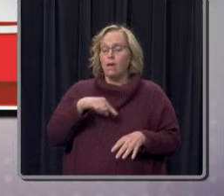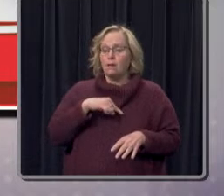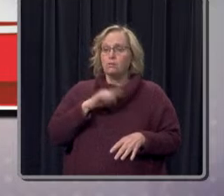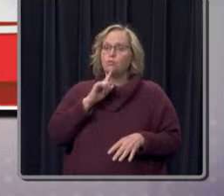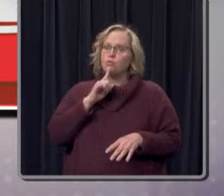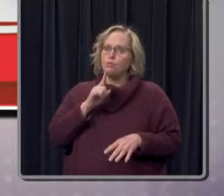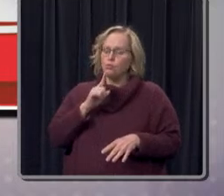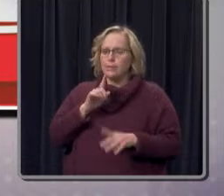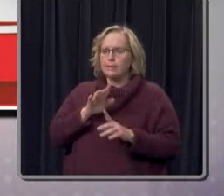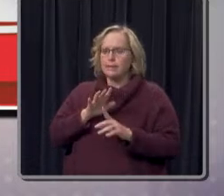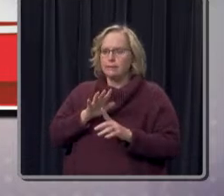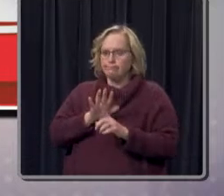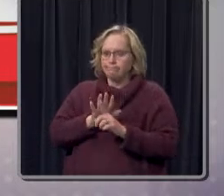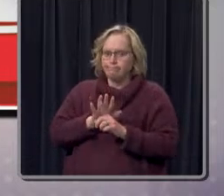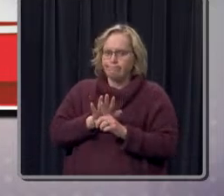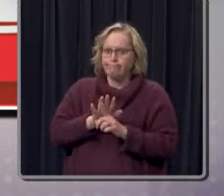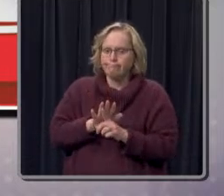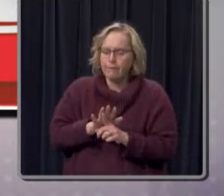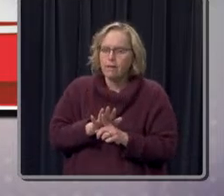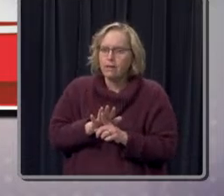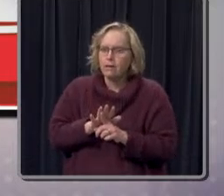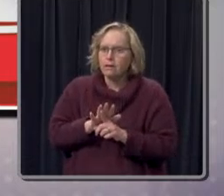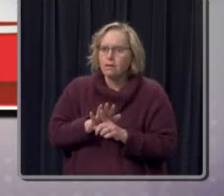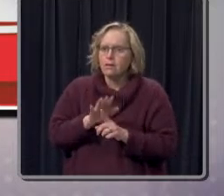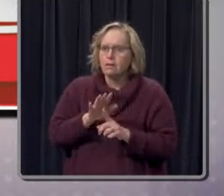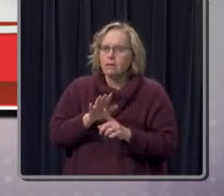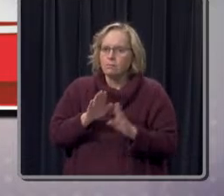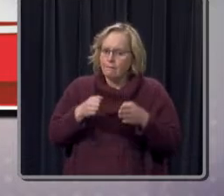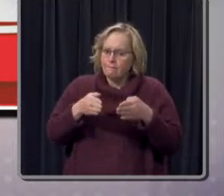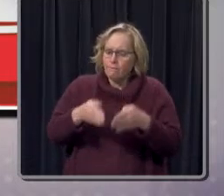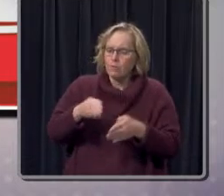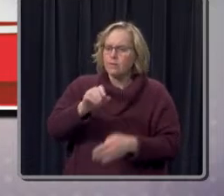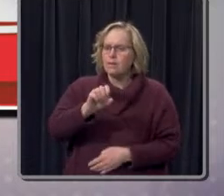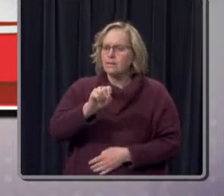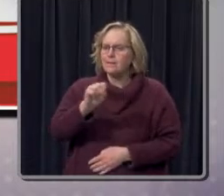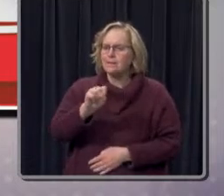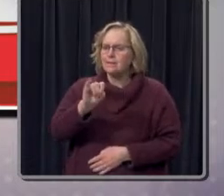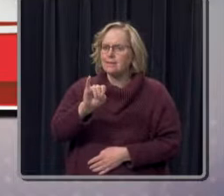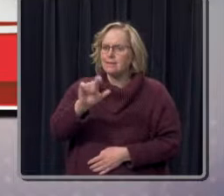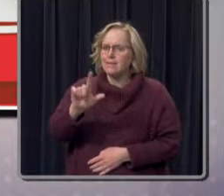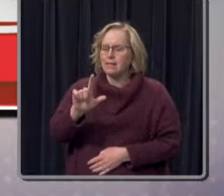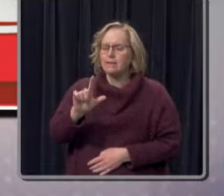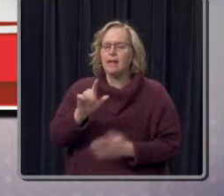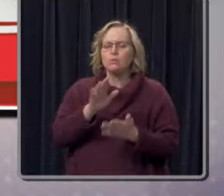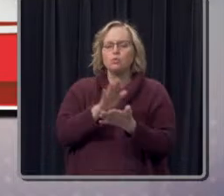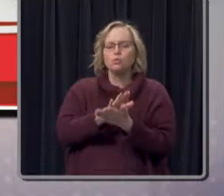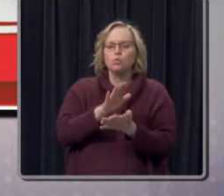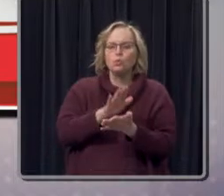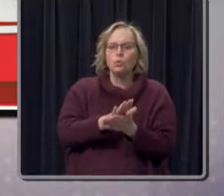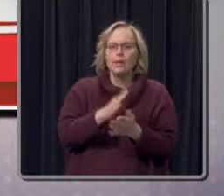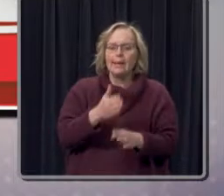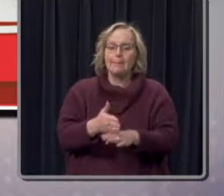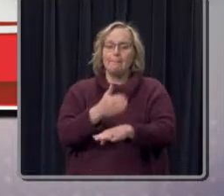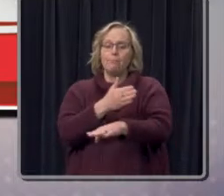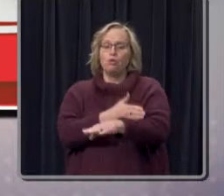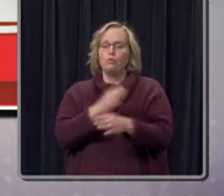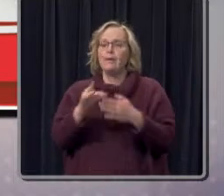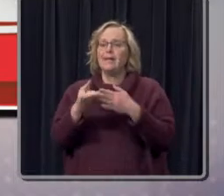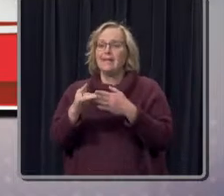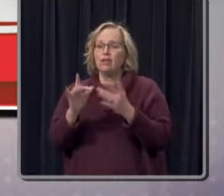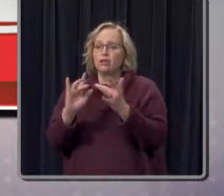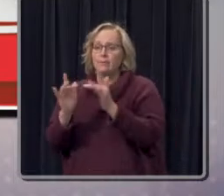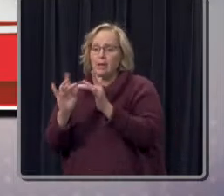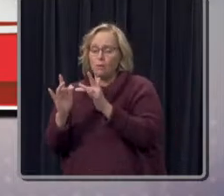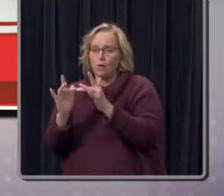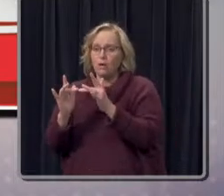lean into, as Jenna noted earlier, SILM, which is that School Improvement Leadership Network. We also lean into principal